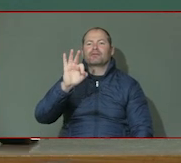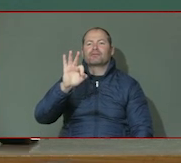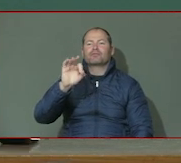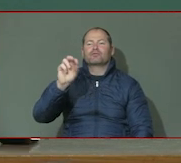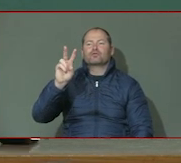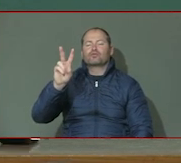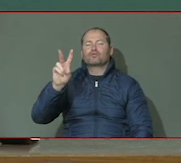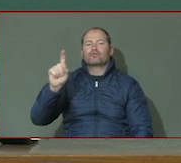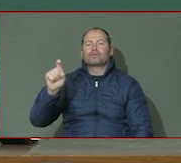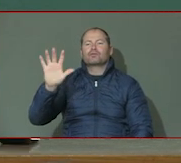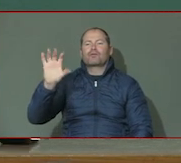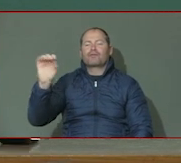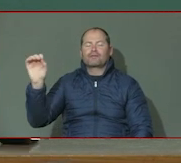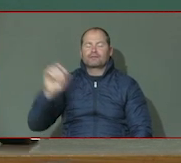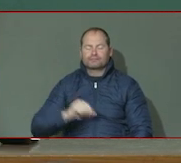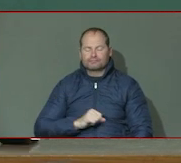332,500. Am I right?